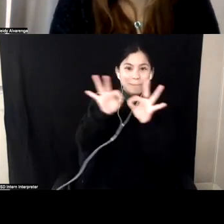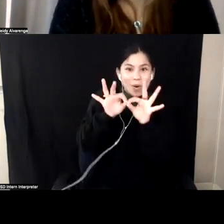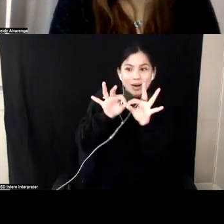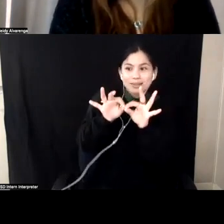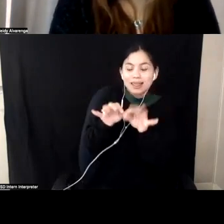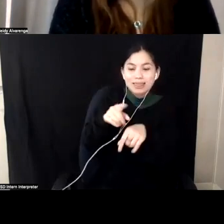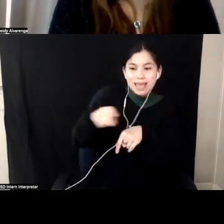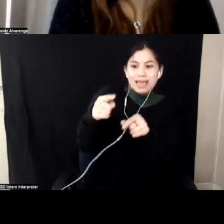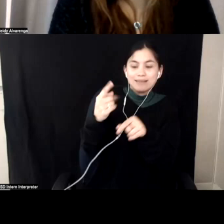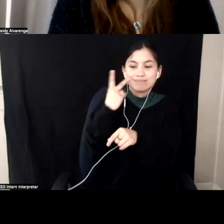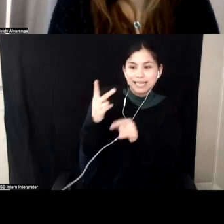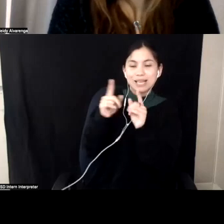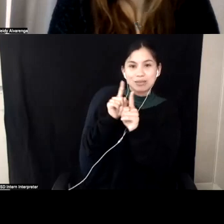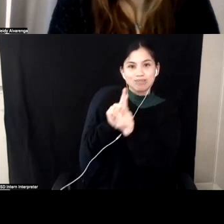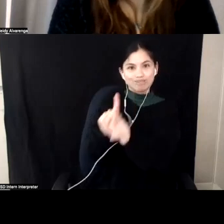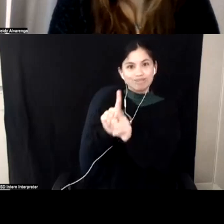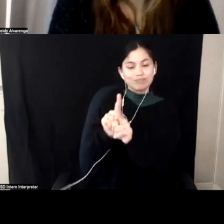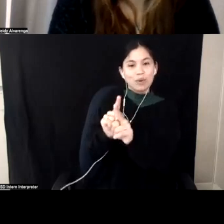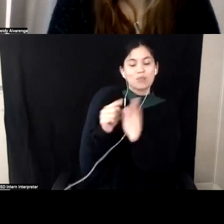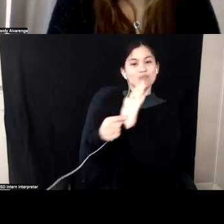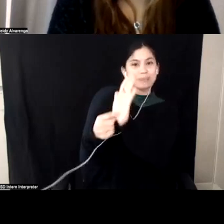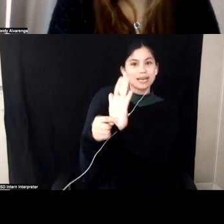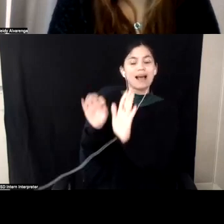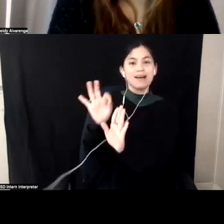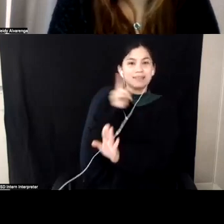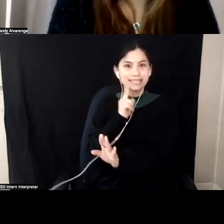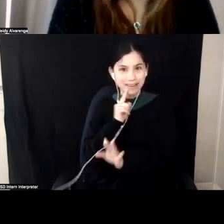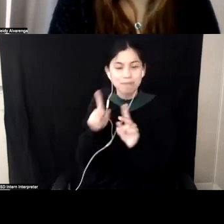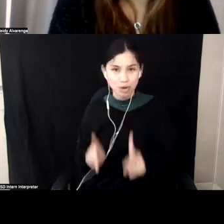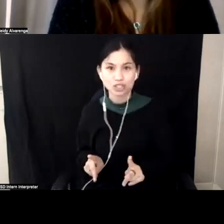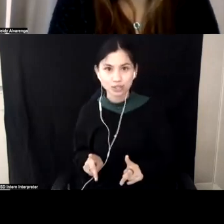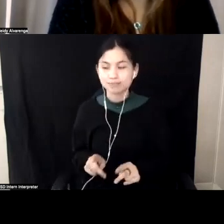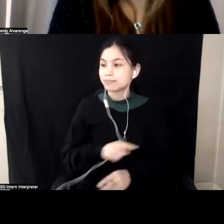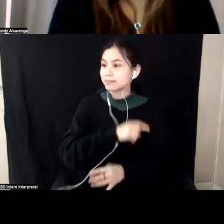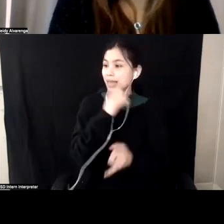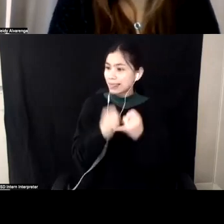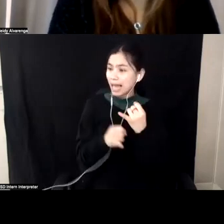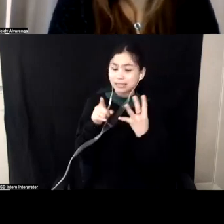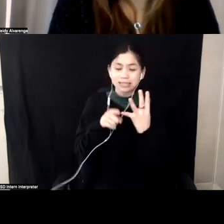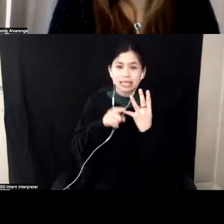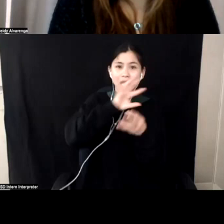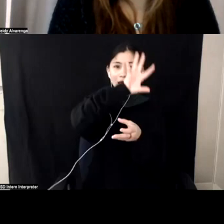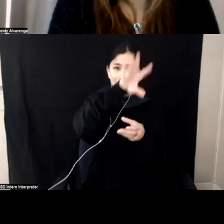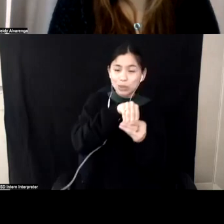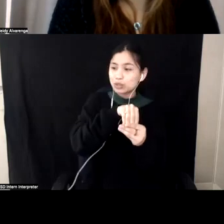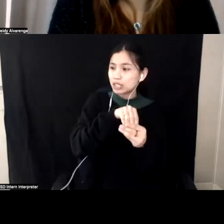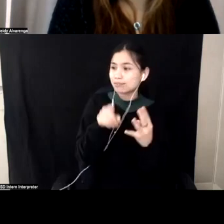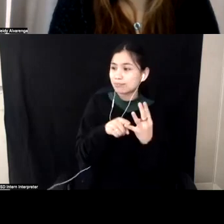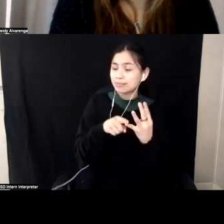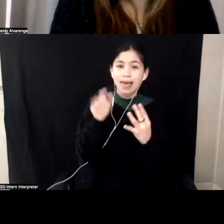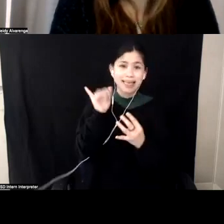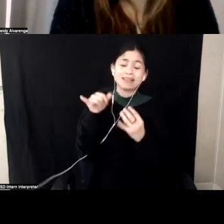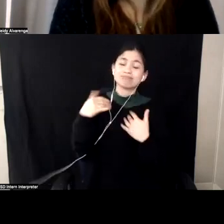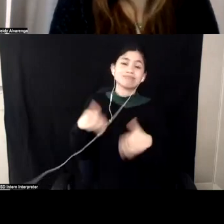that representation. Um, and then inclusion for me is one of the most important parts, is that this